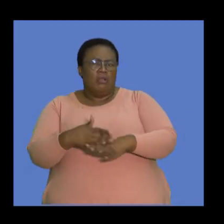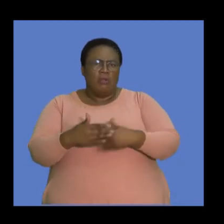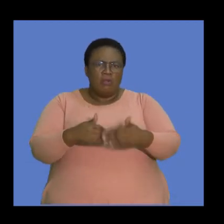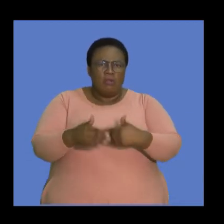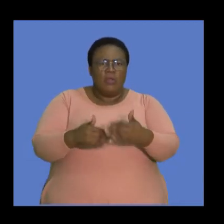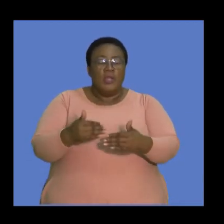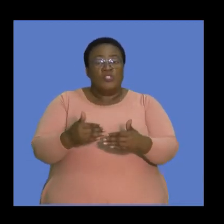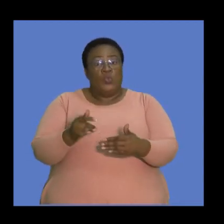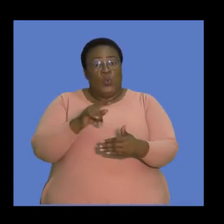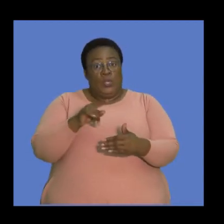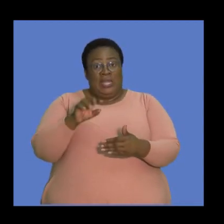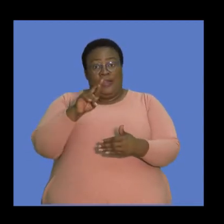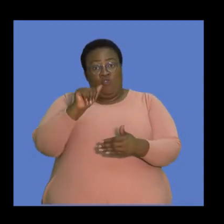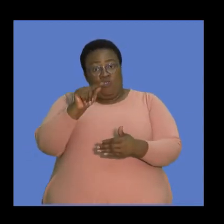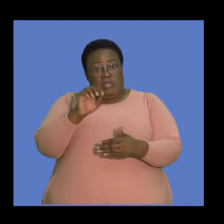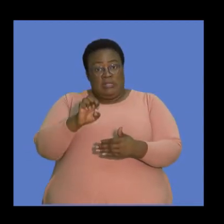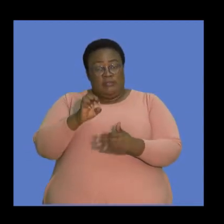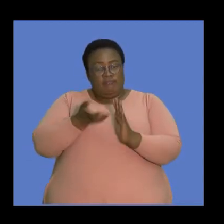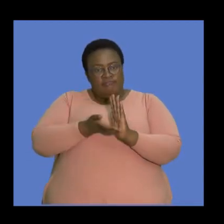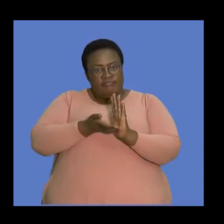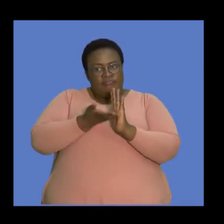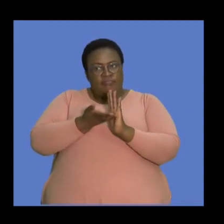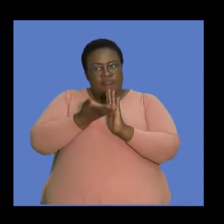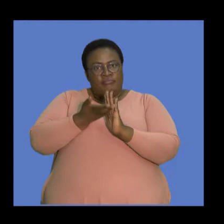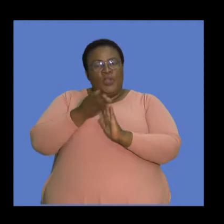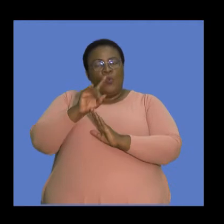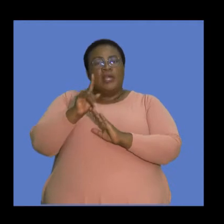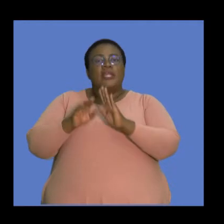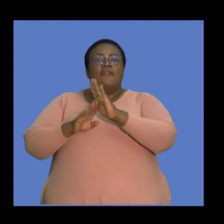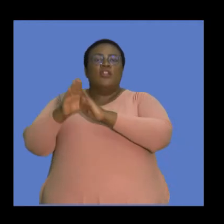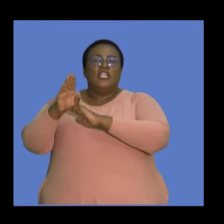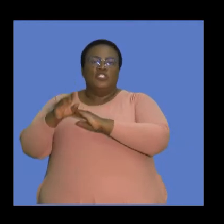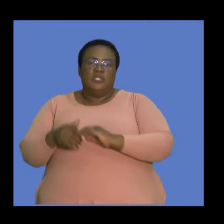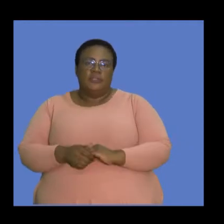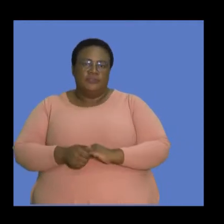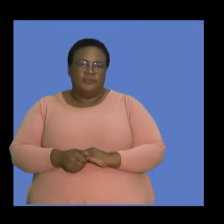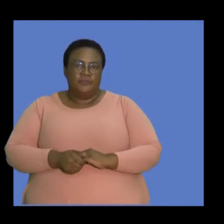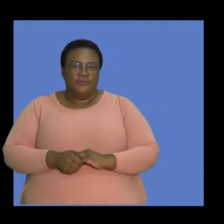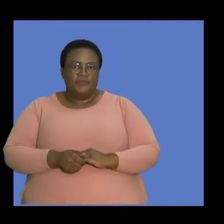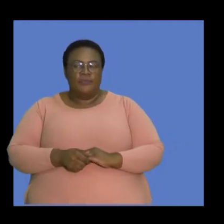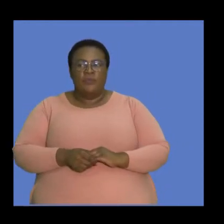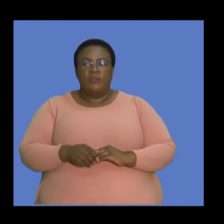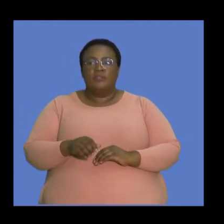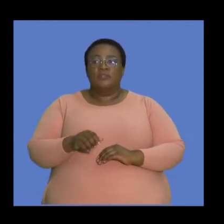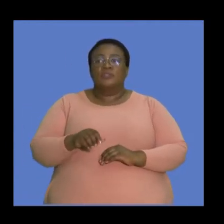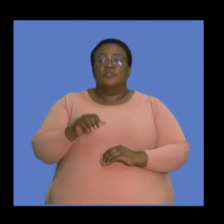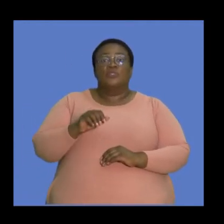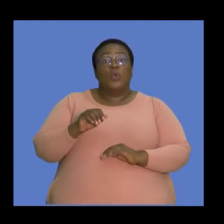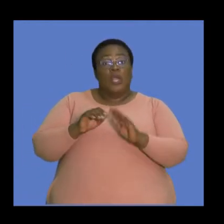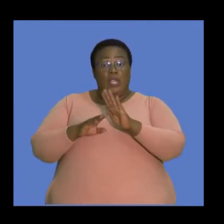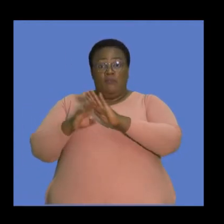So that rate at which they increase at is called inflation. And the inflation can vary